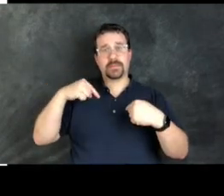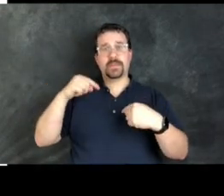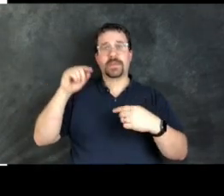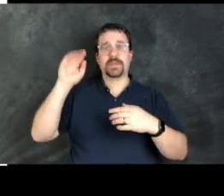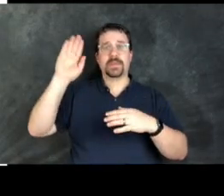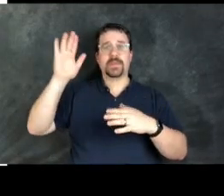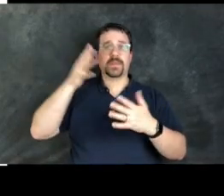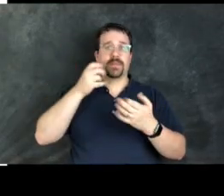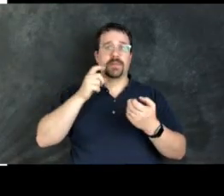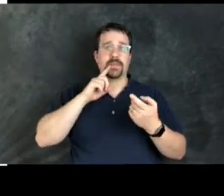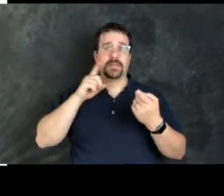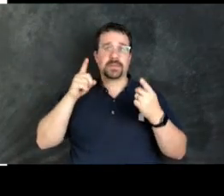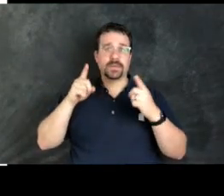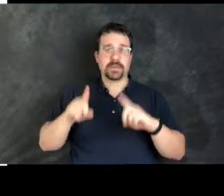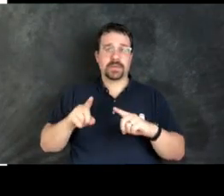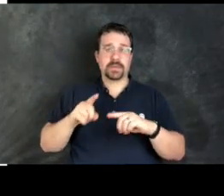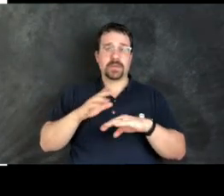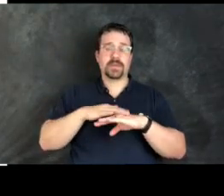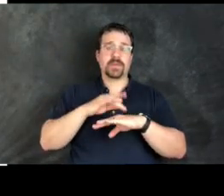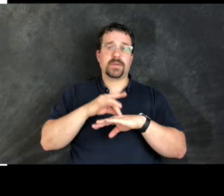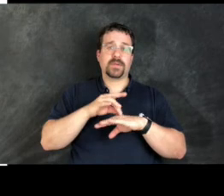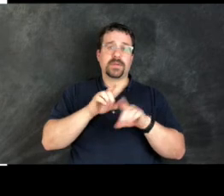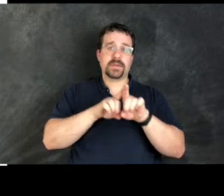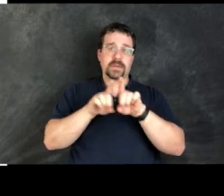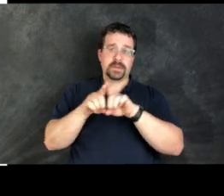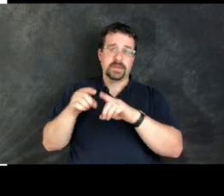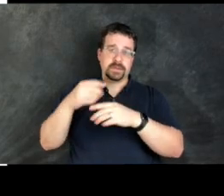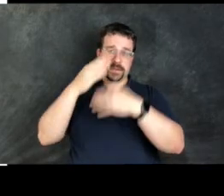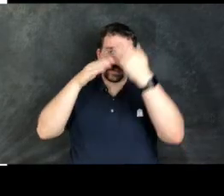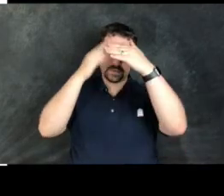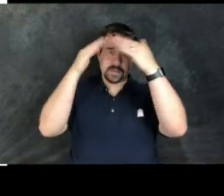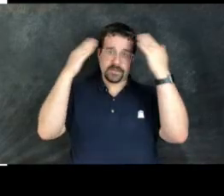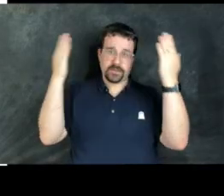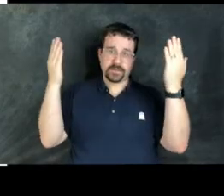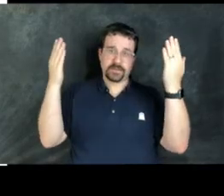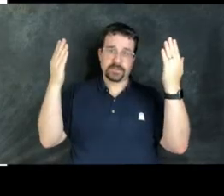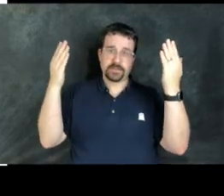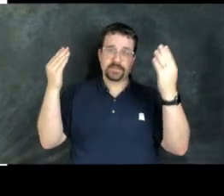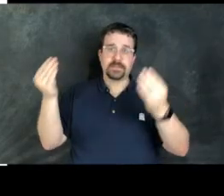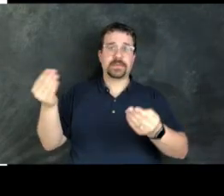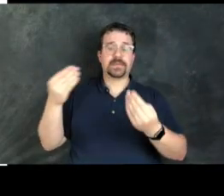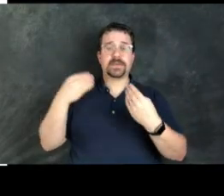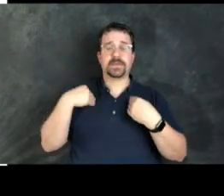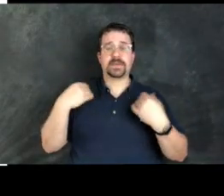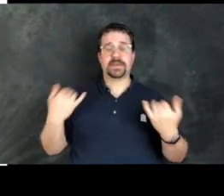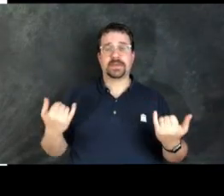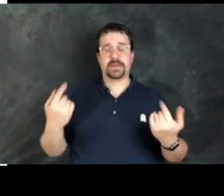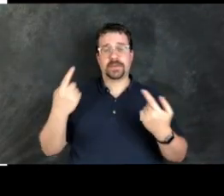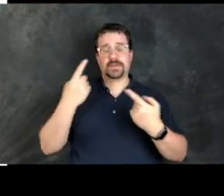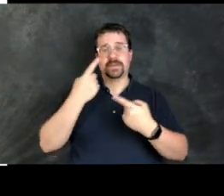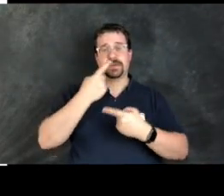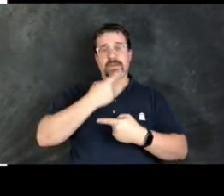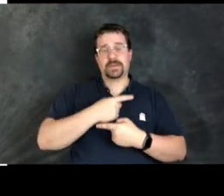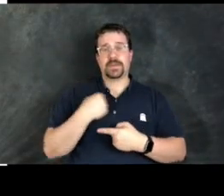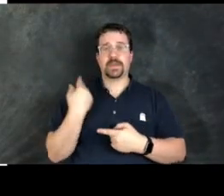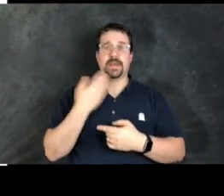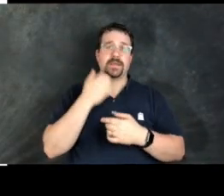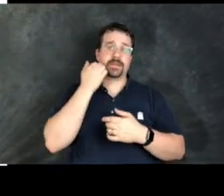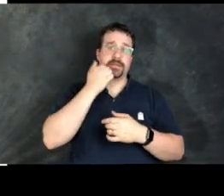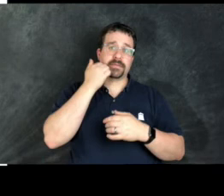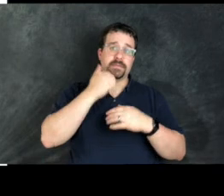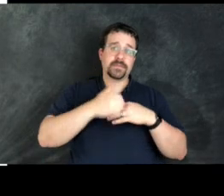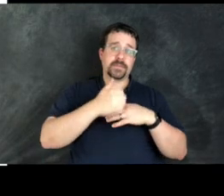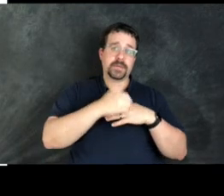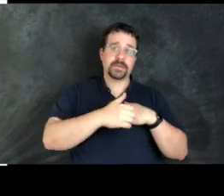kingdom come, thy will be done on earth as it is in heaven. Give us this